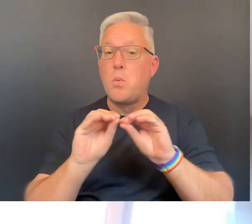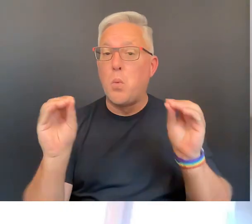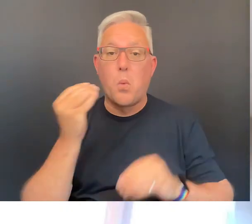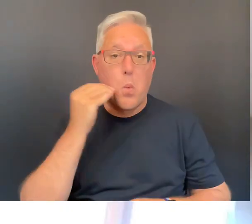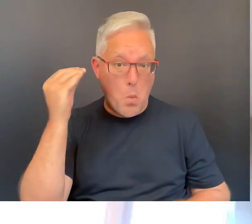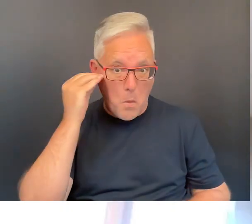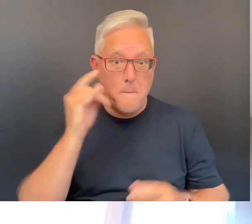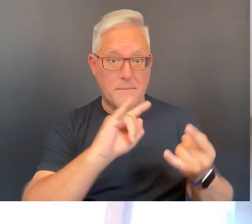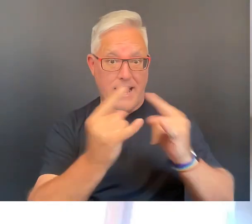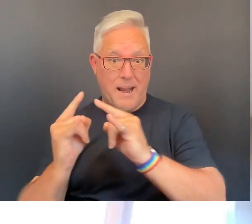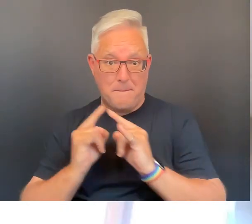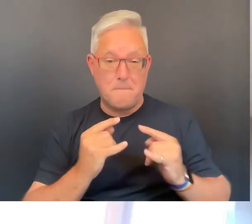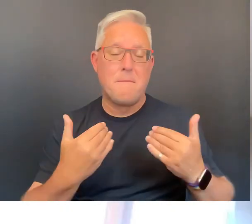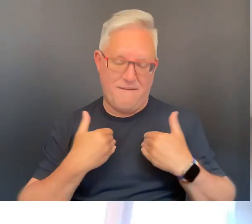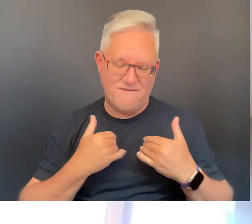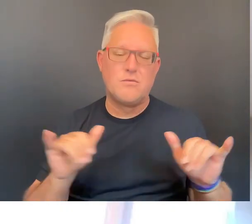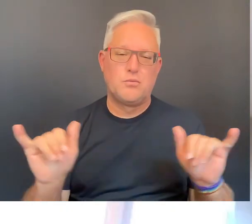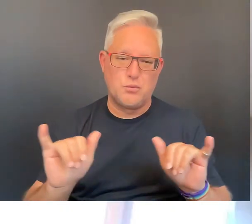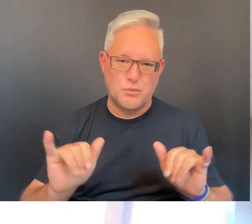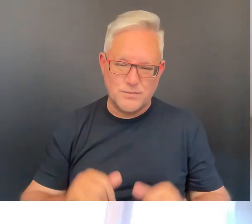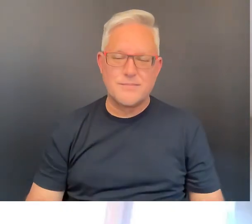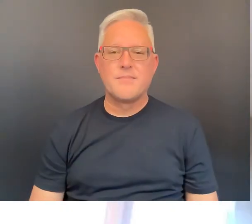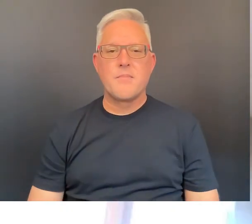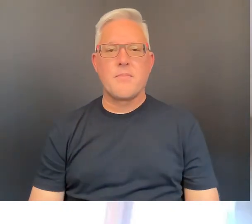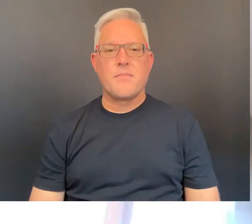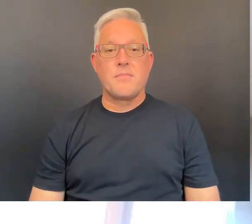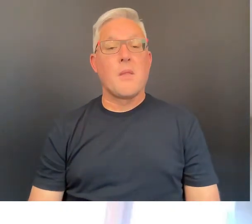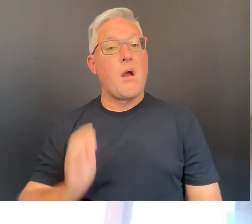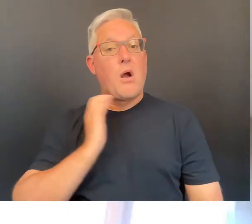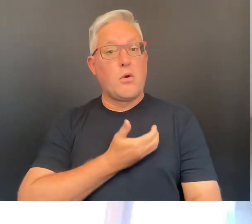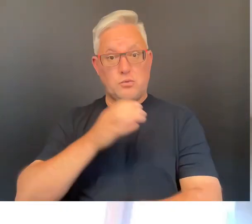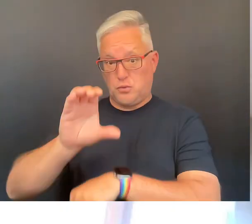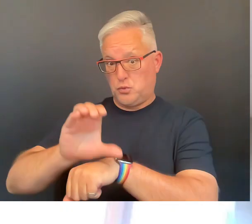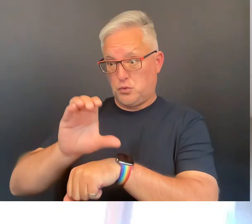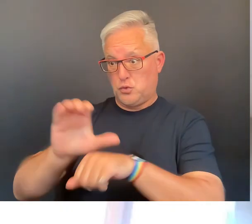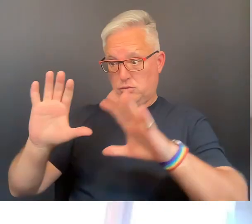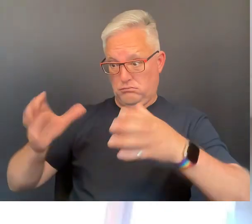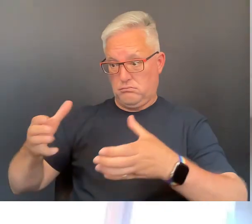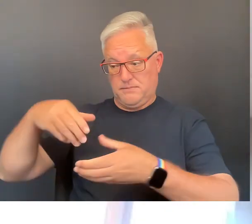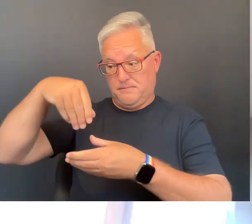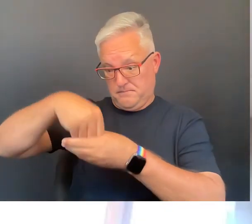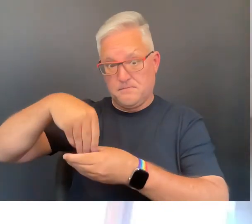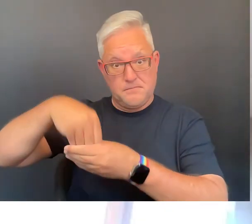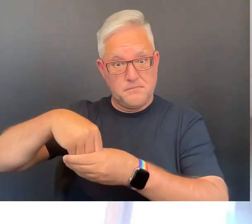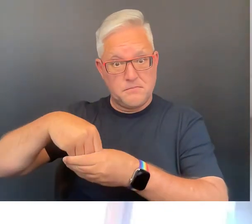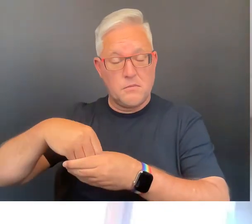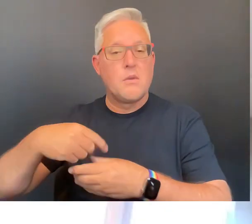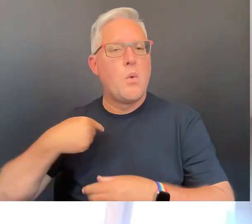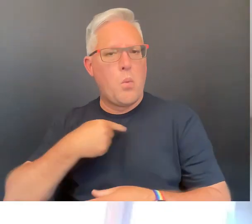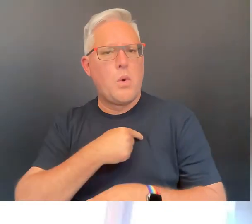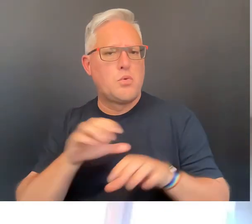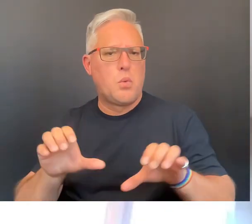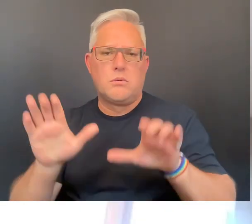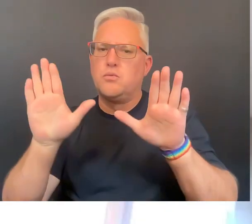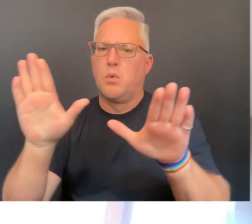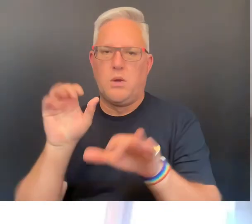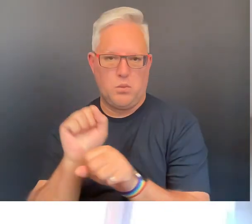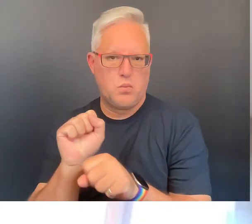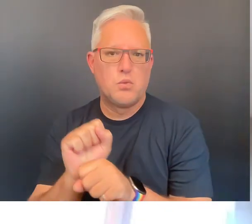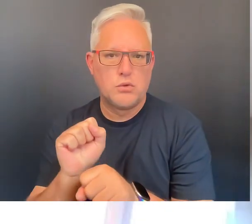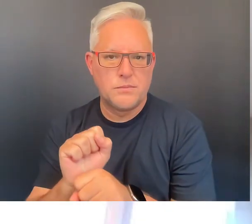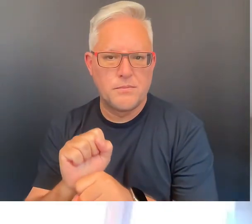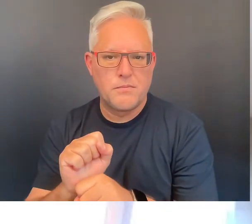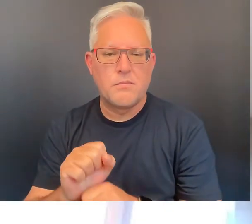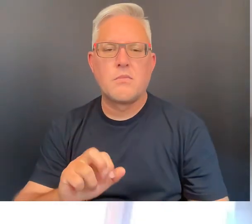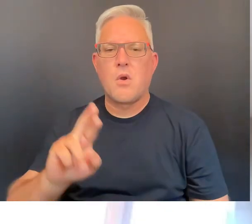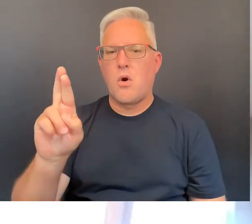So internally in our church, we We are doing great work.